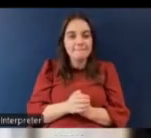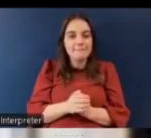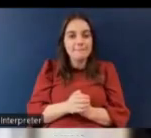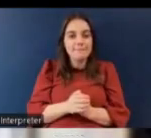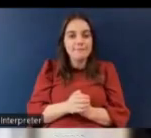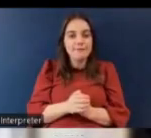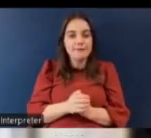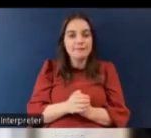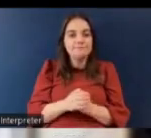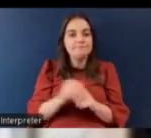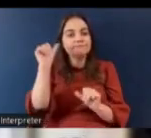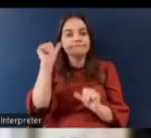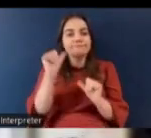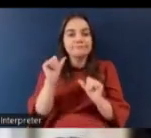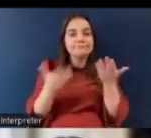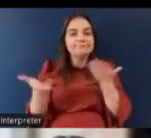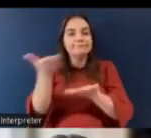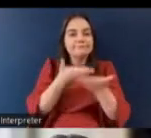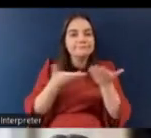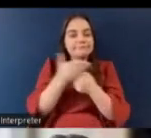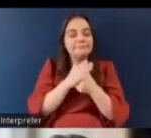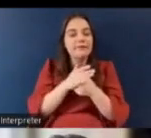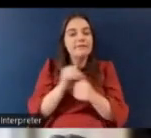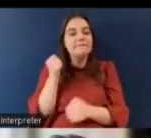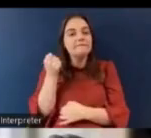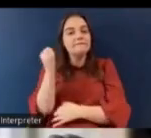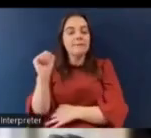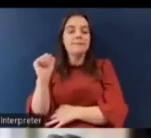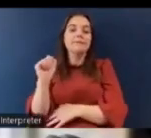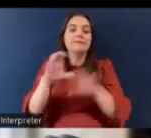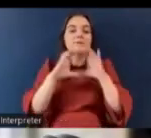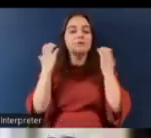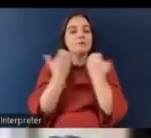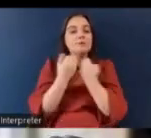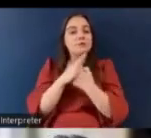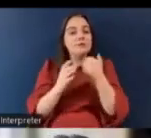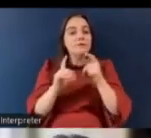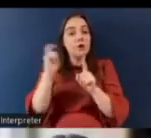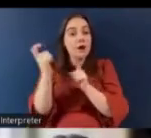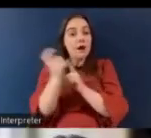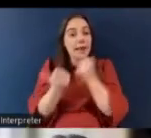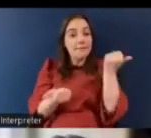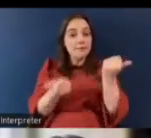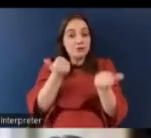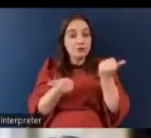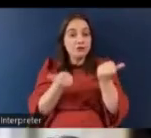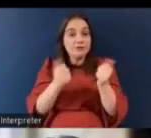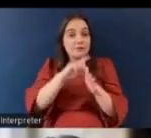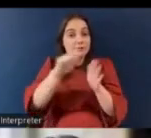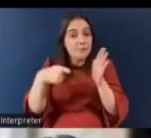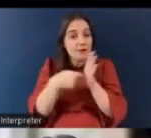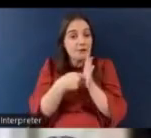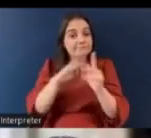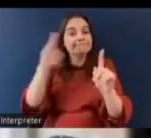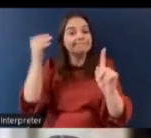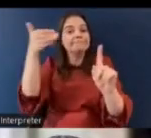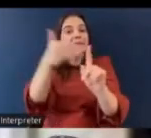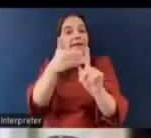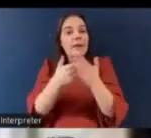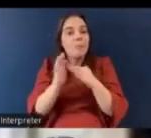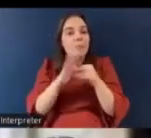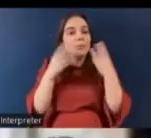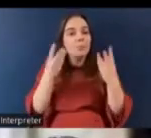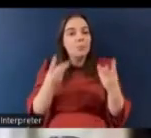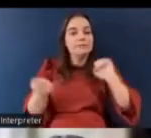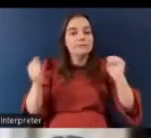And just briefly talking about the Feminist Communities for Climate Justice project. What we want to do is to change the